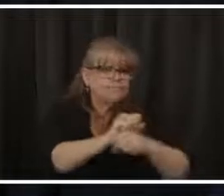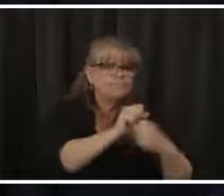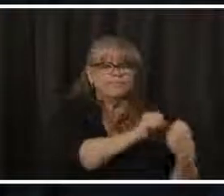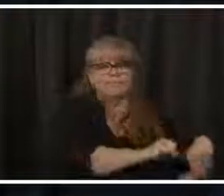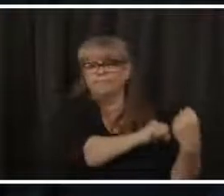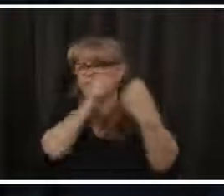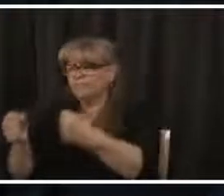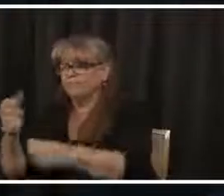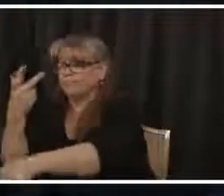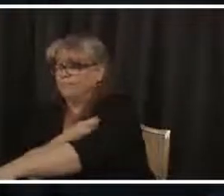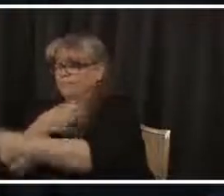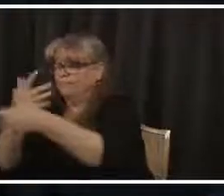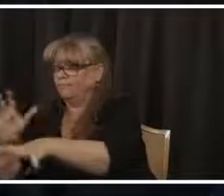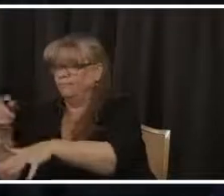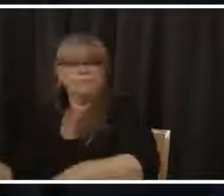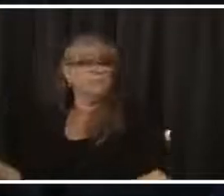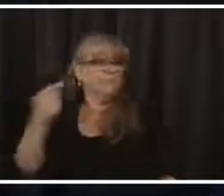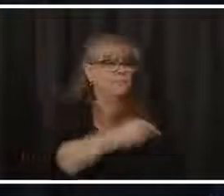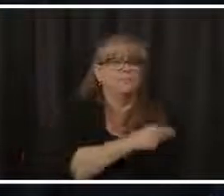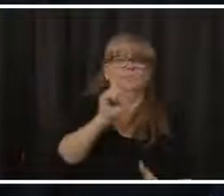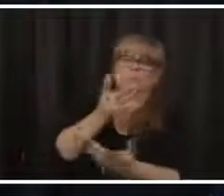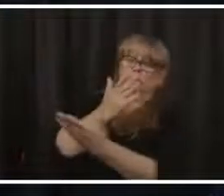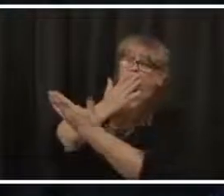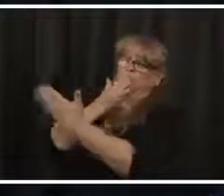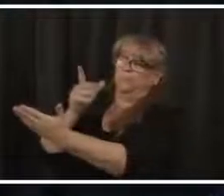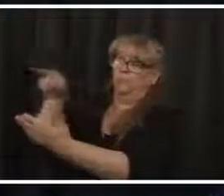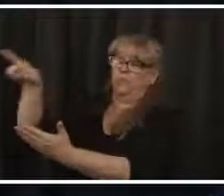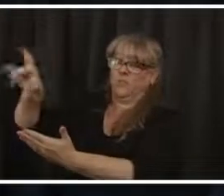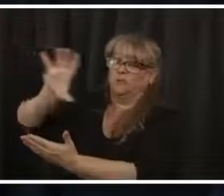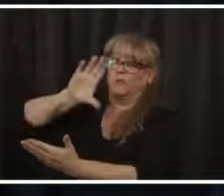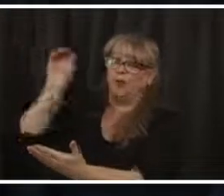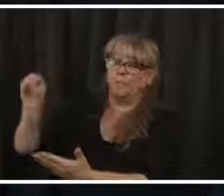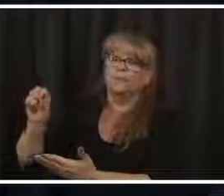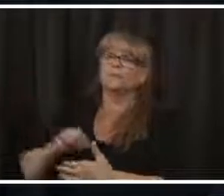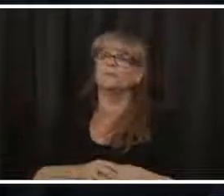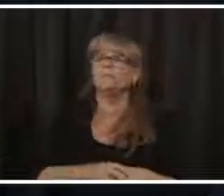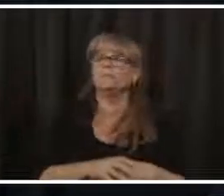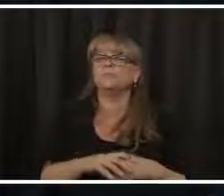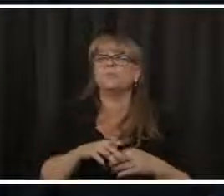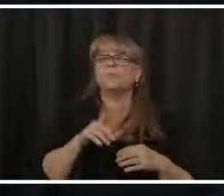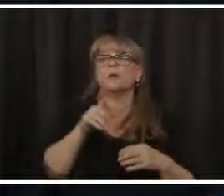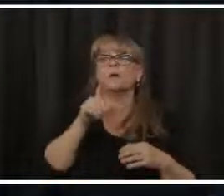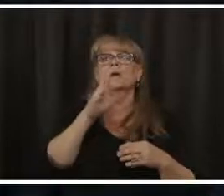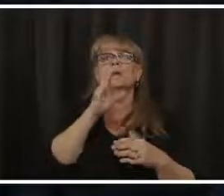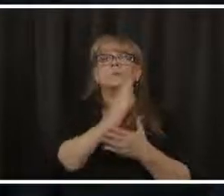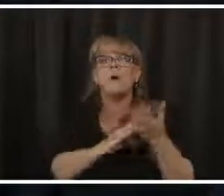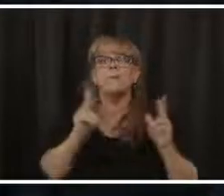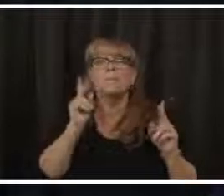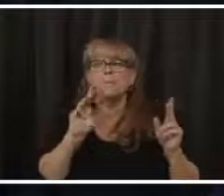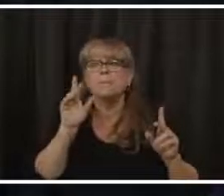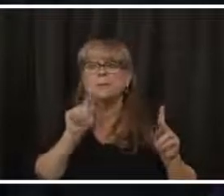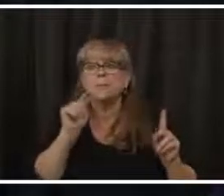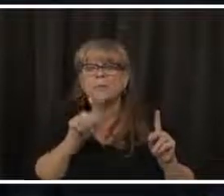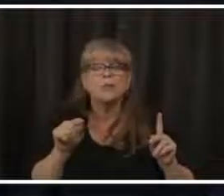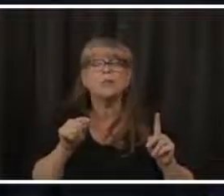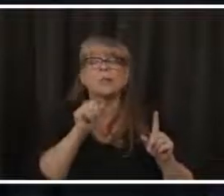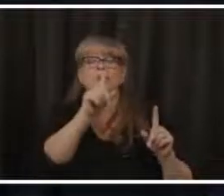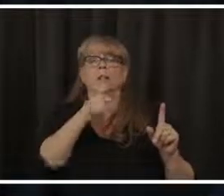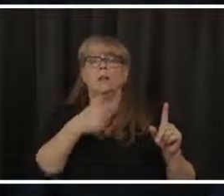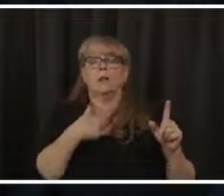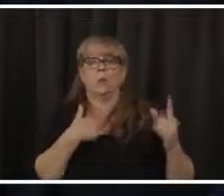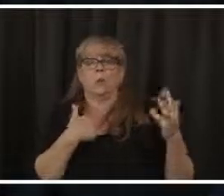Easy. I've also heard from Coloradans that some people are hesitating to get their first or second vaccine because they're worried about missing